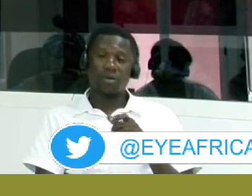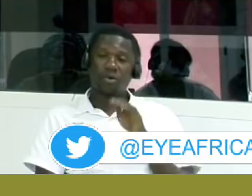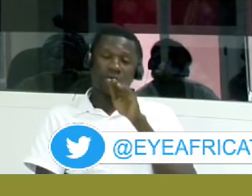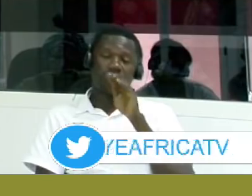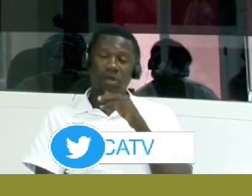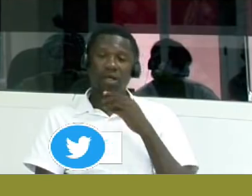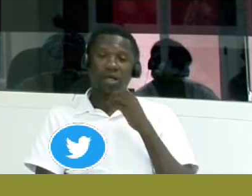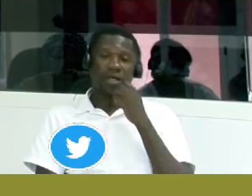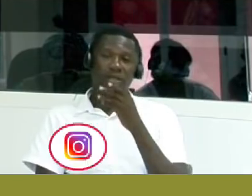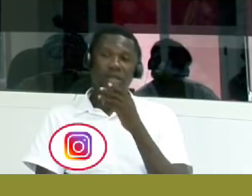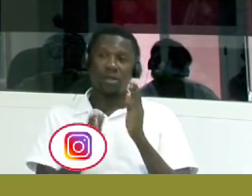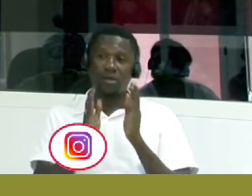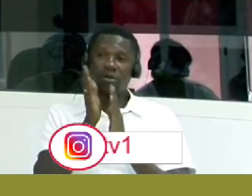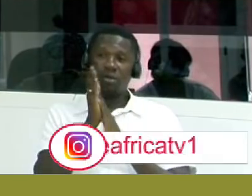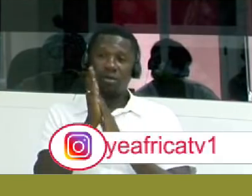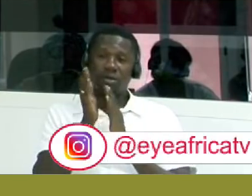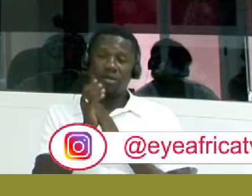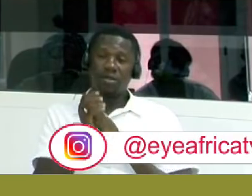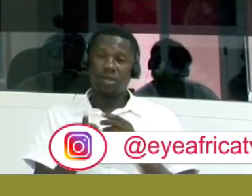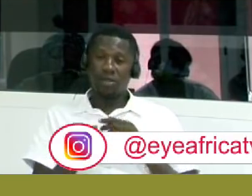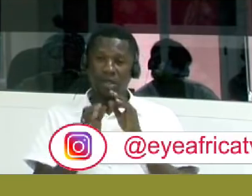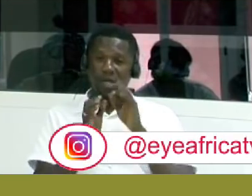me.